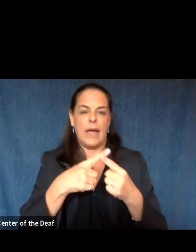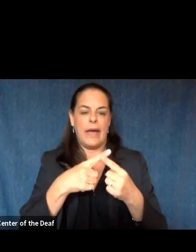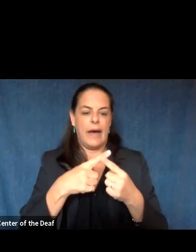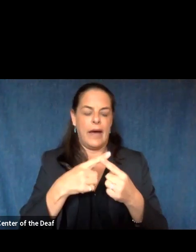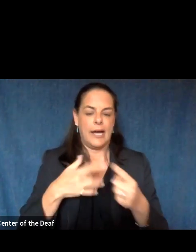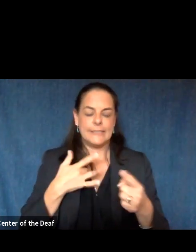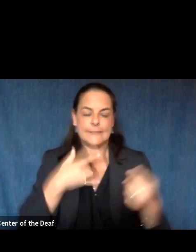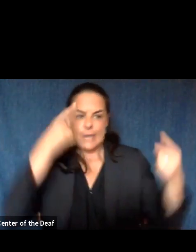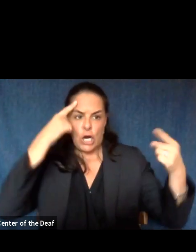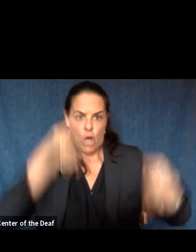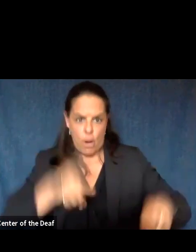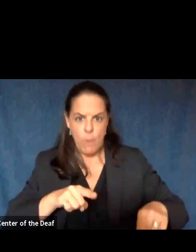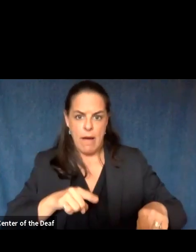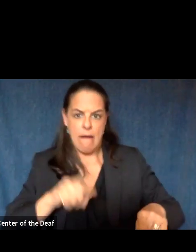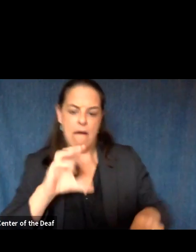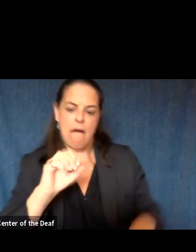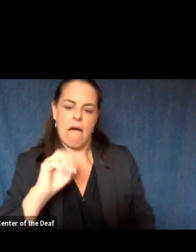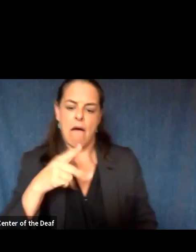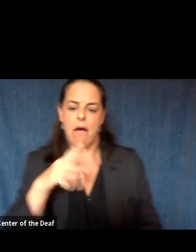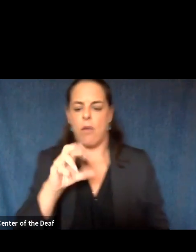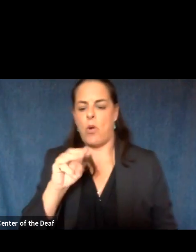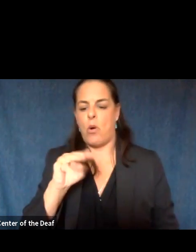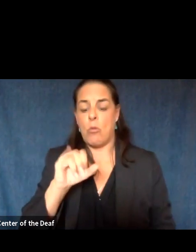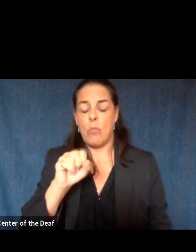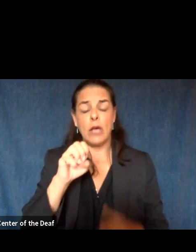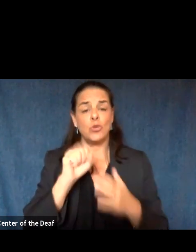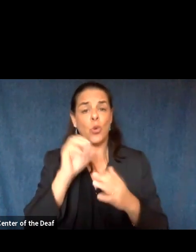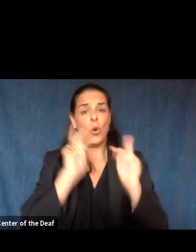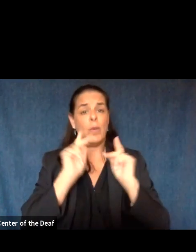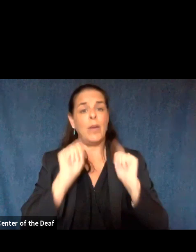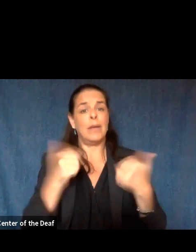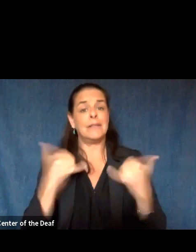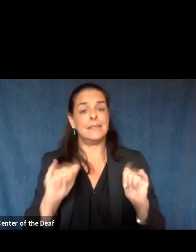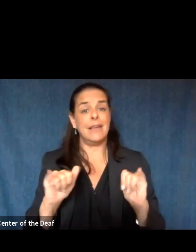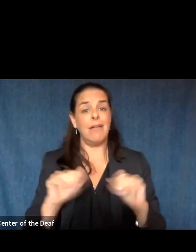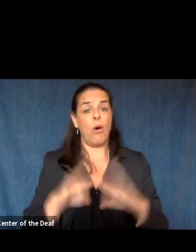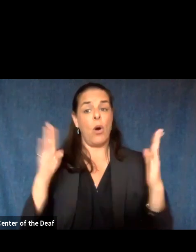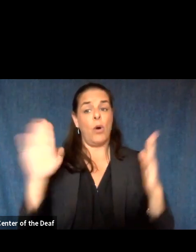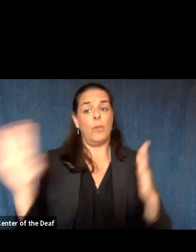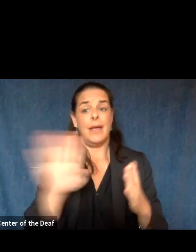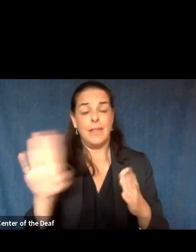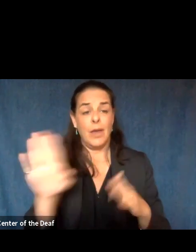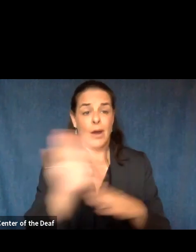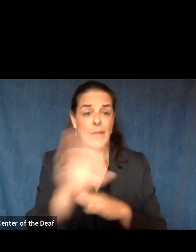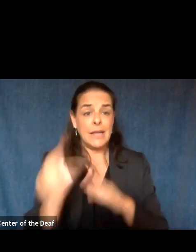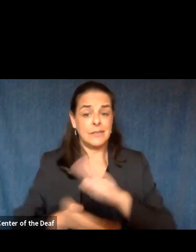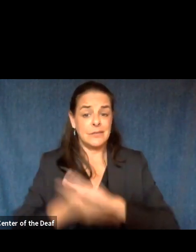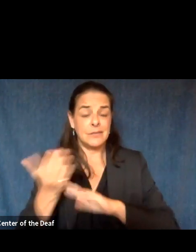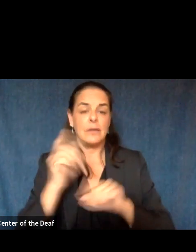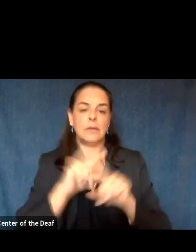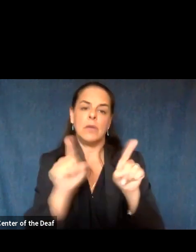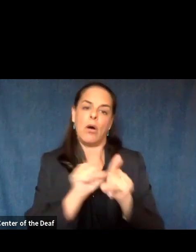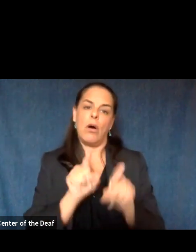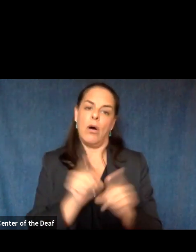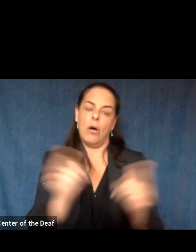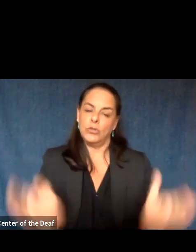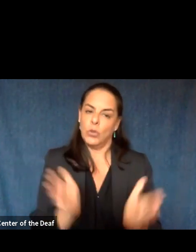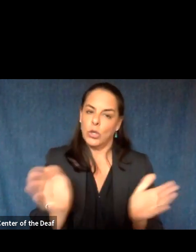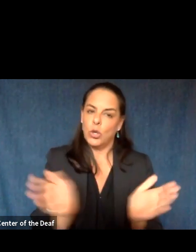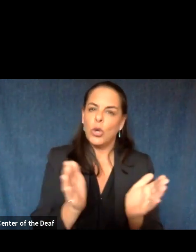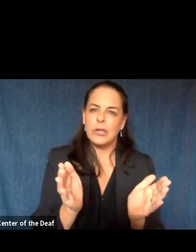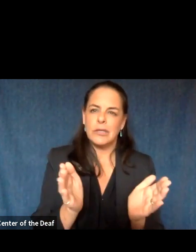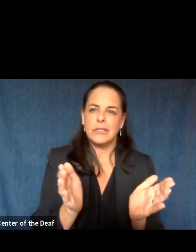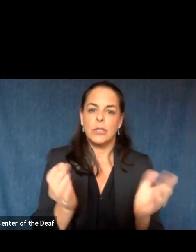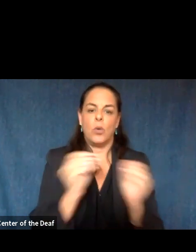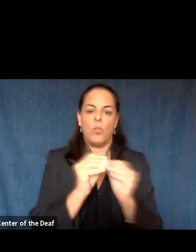we could allow folks to still have their business opening and operating, but also encouraging